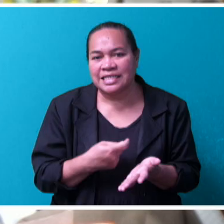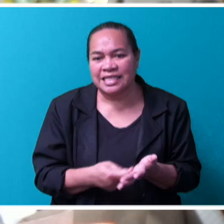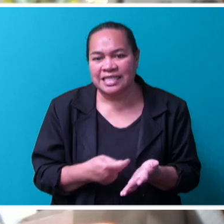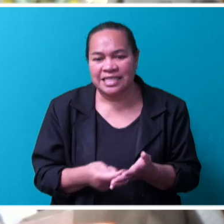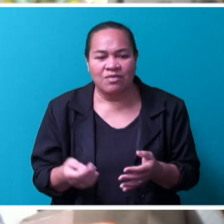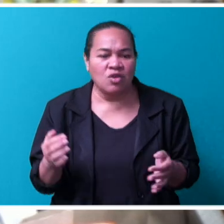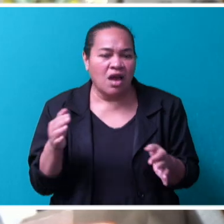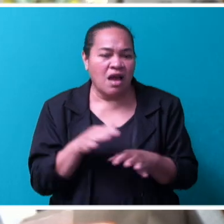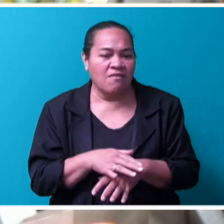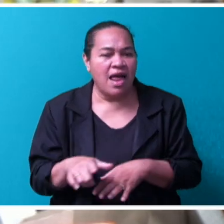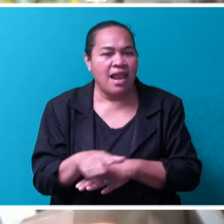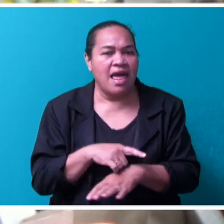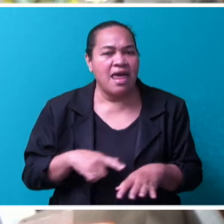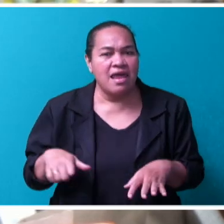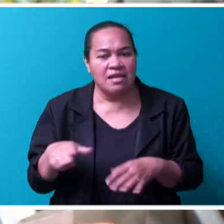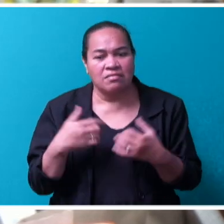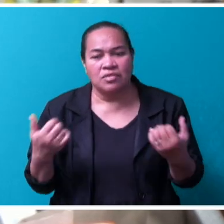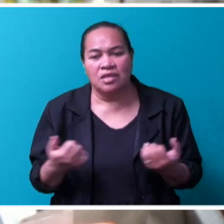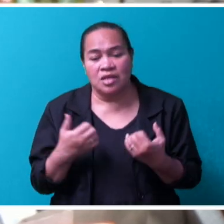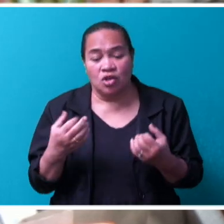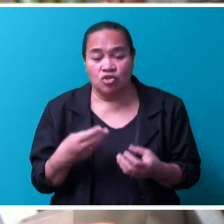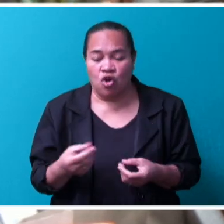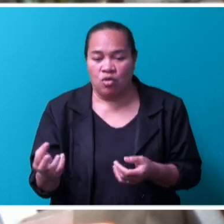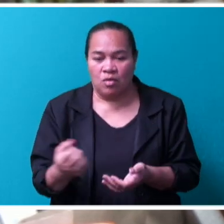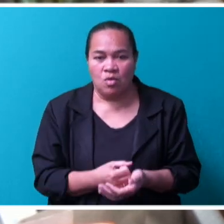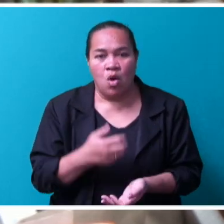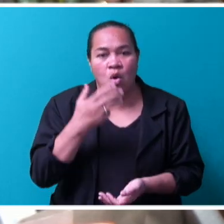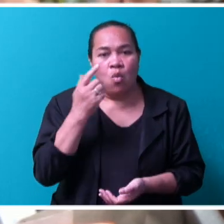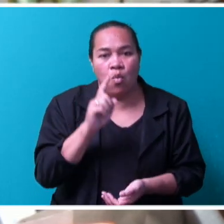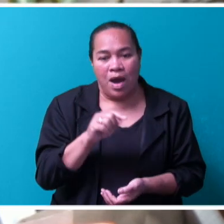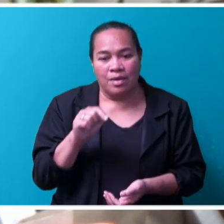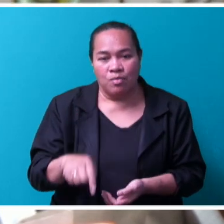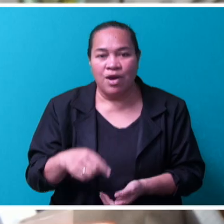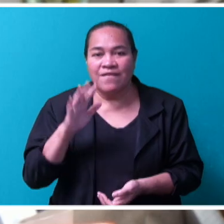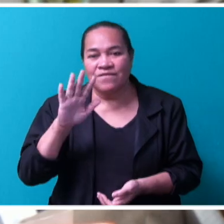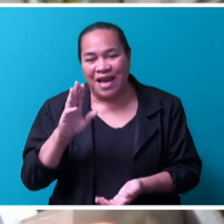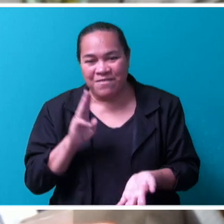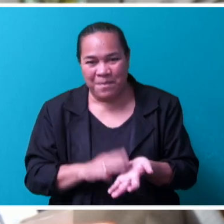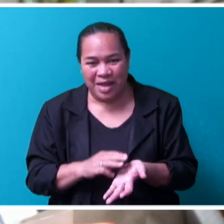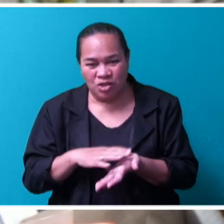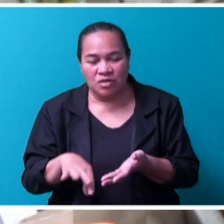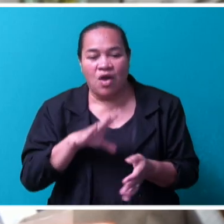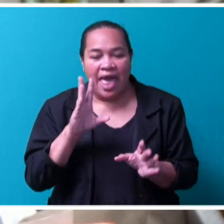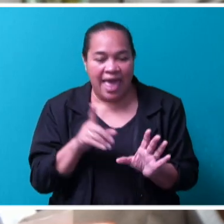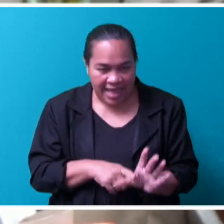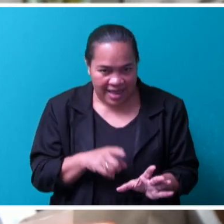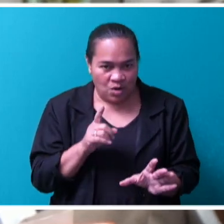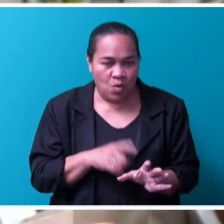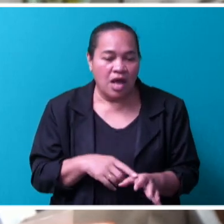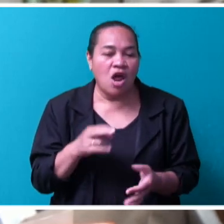14,919 hectares, generating 1.95 million in annual rent